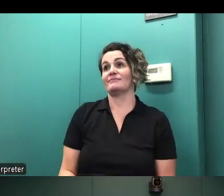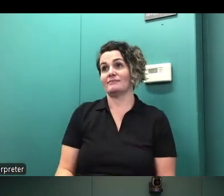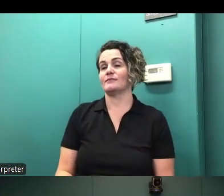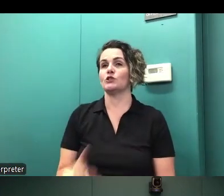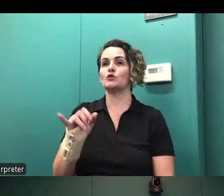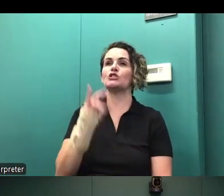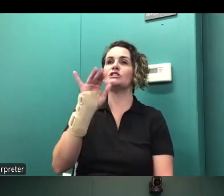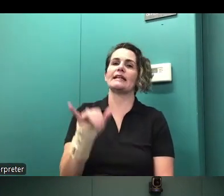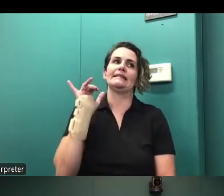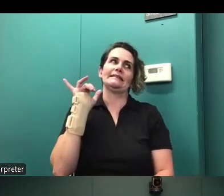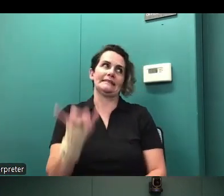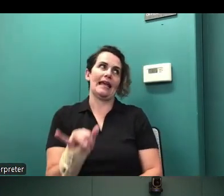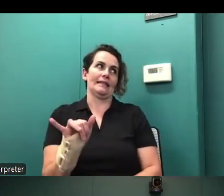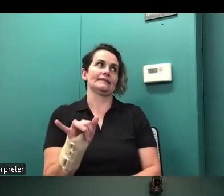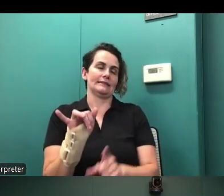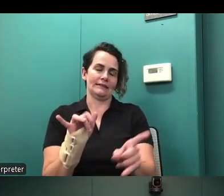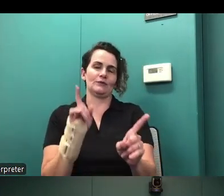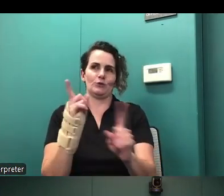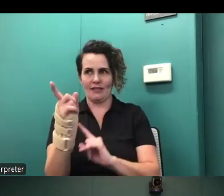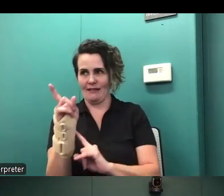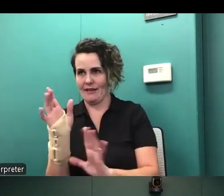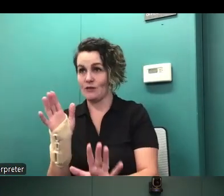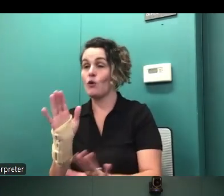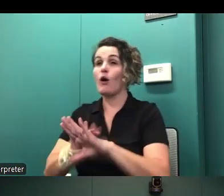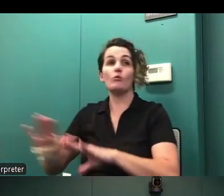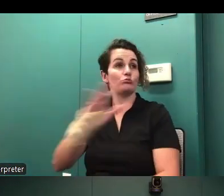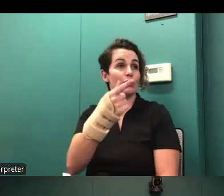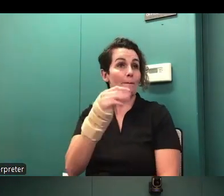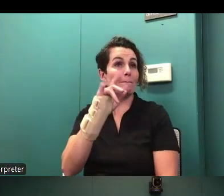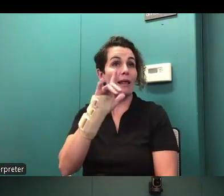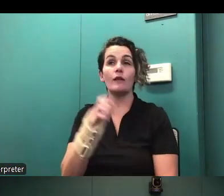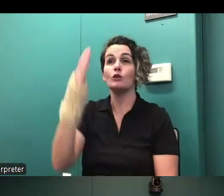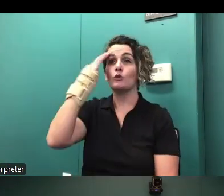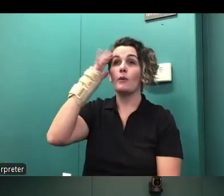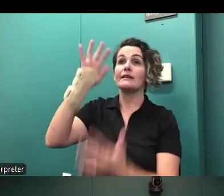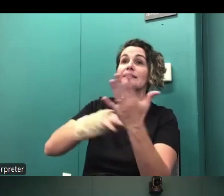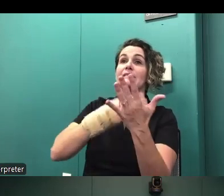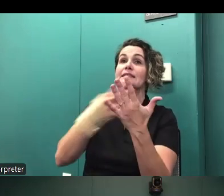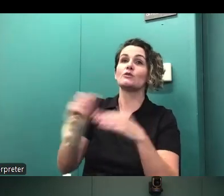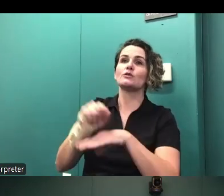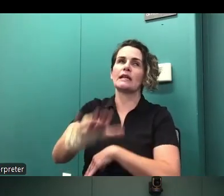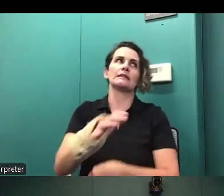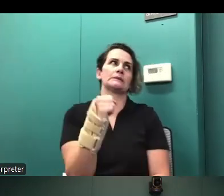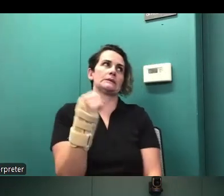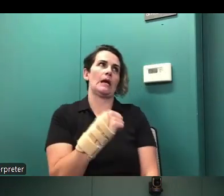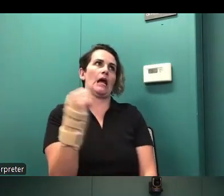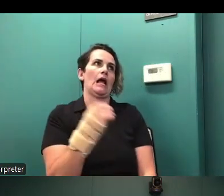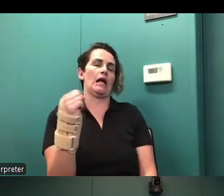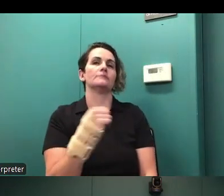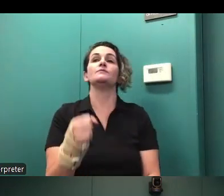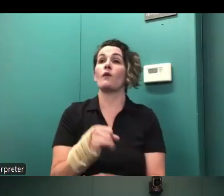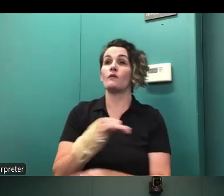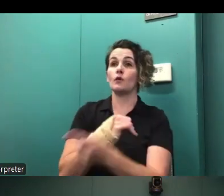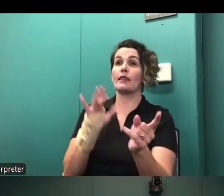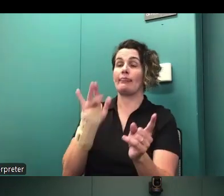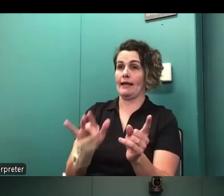so Jenny, stay there for a second. When you are also on your Gmail, do you guys know about schedule sending? Yeah. Okay, so if you just